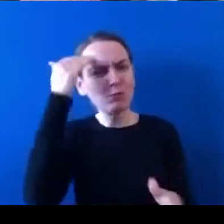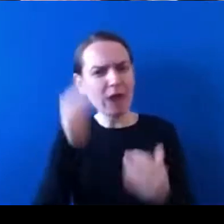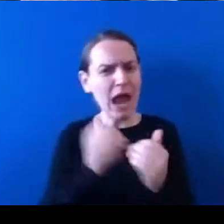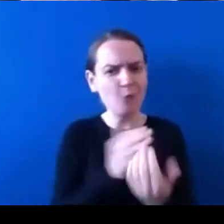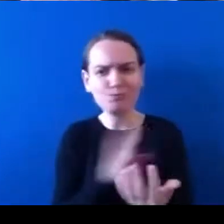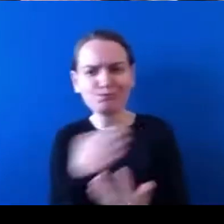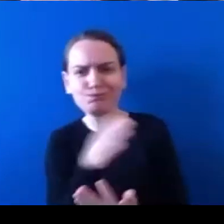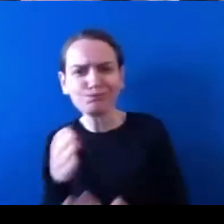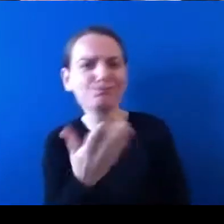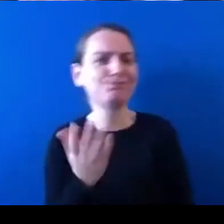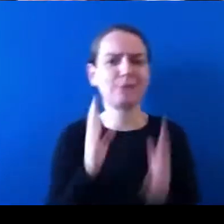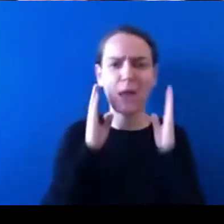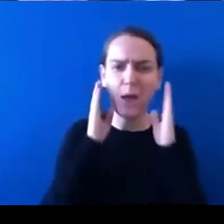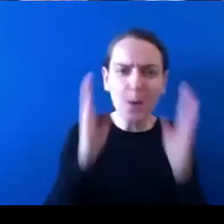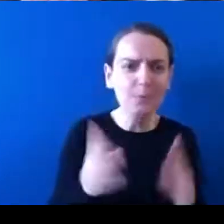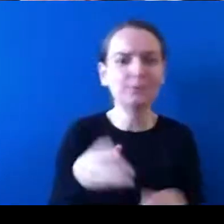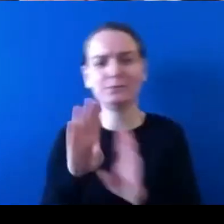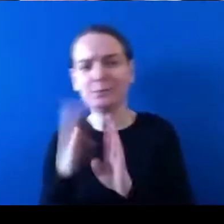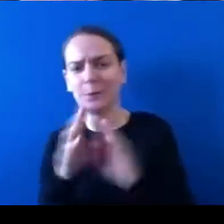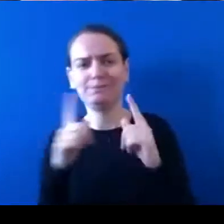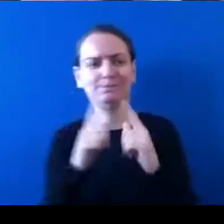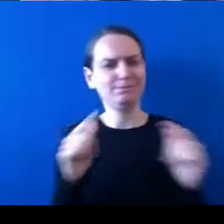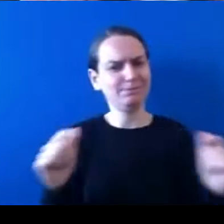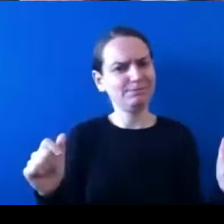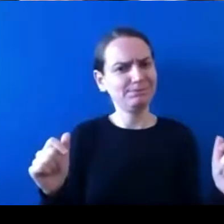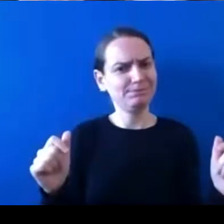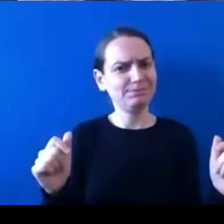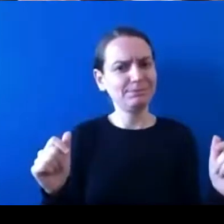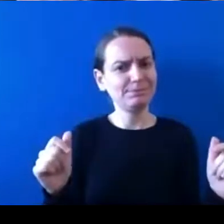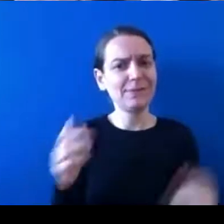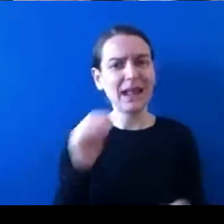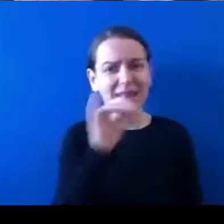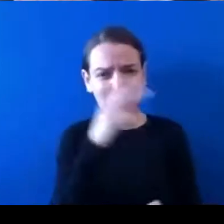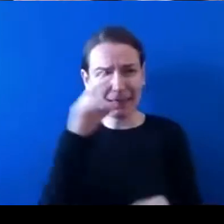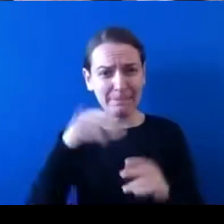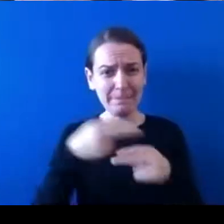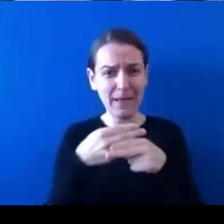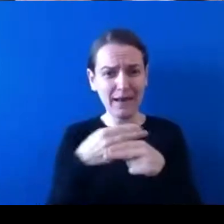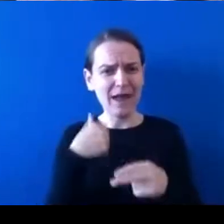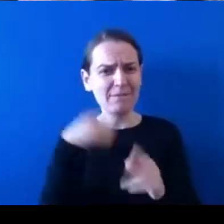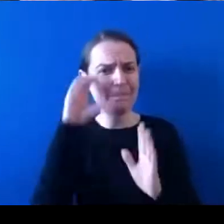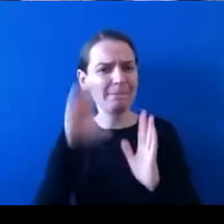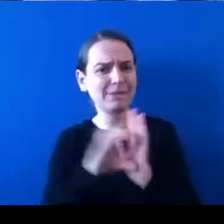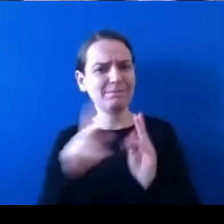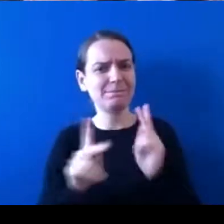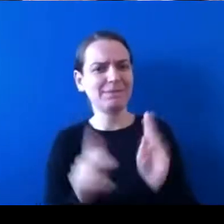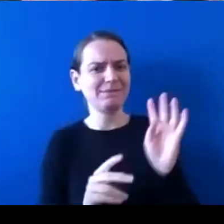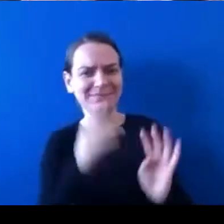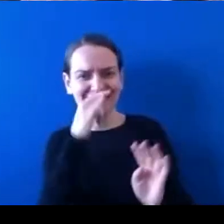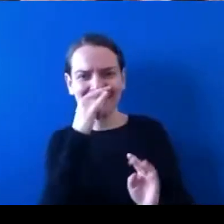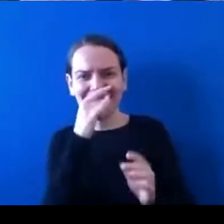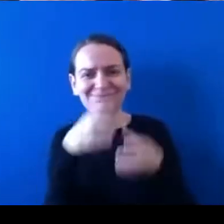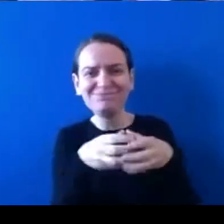kids traveling around, just hanging out together. This is what happens in college, in high school a